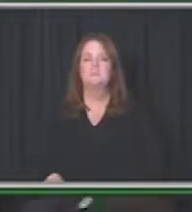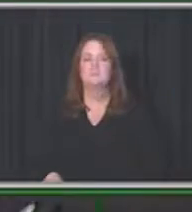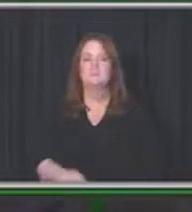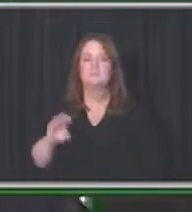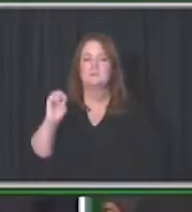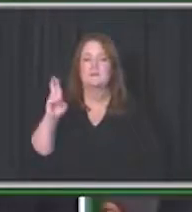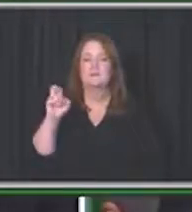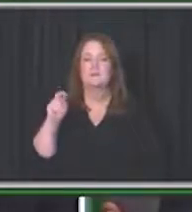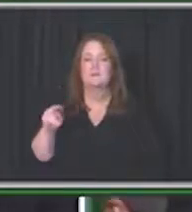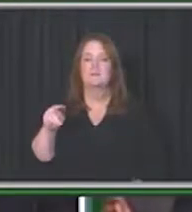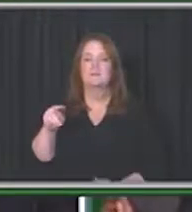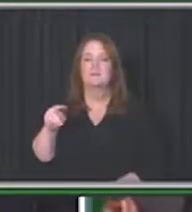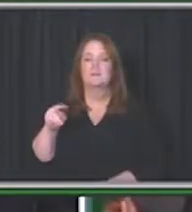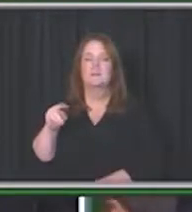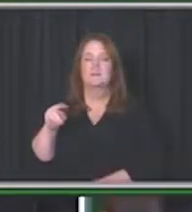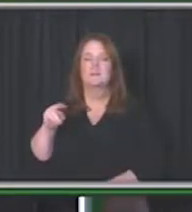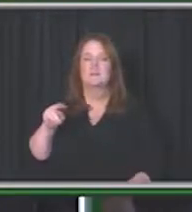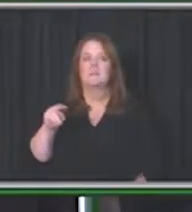Aaron,